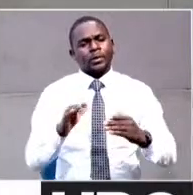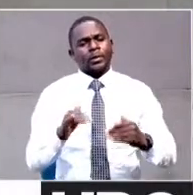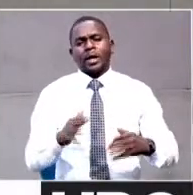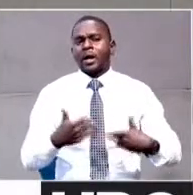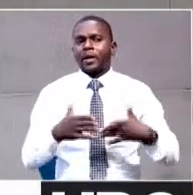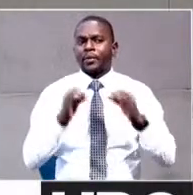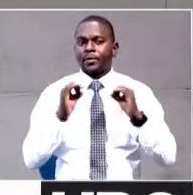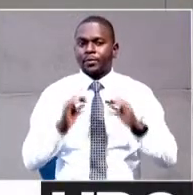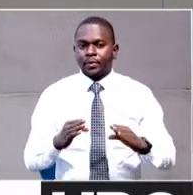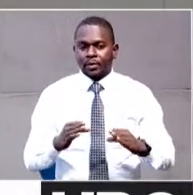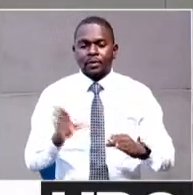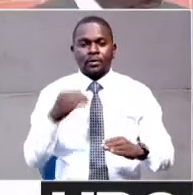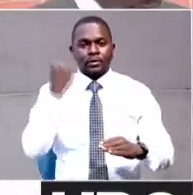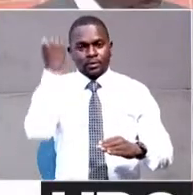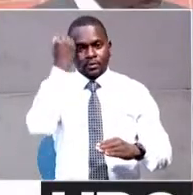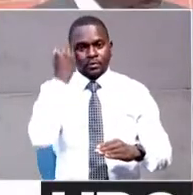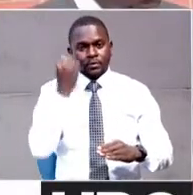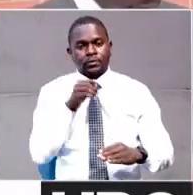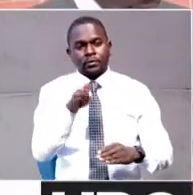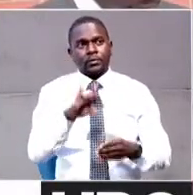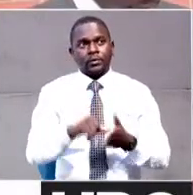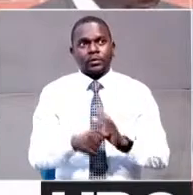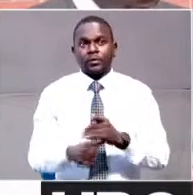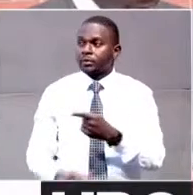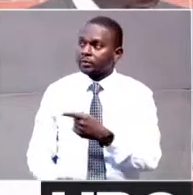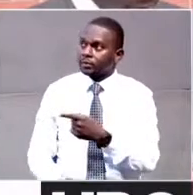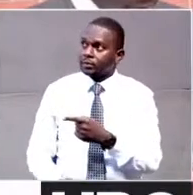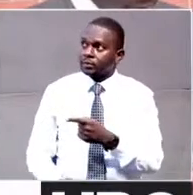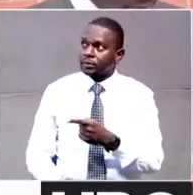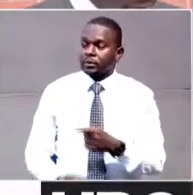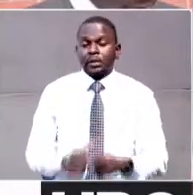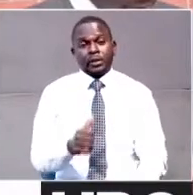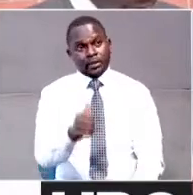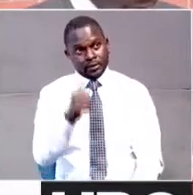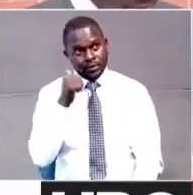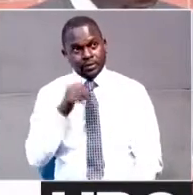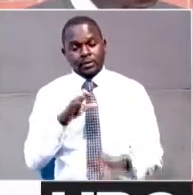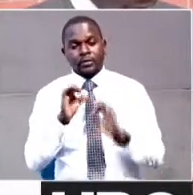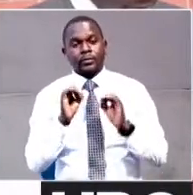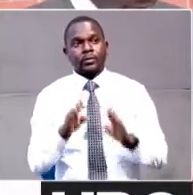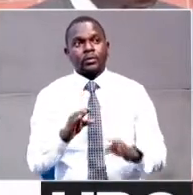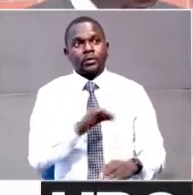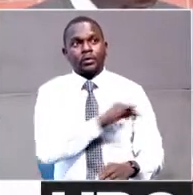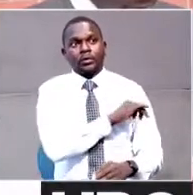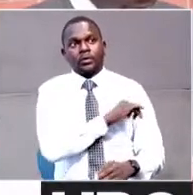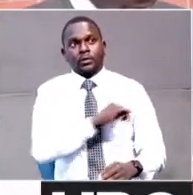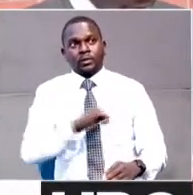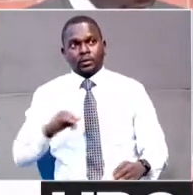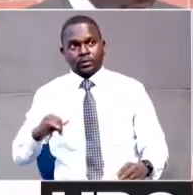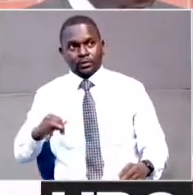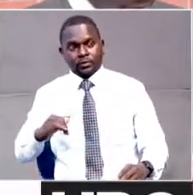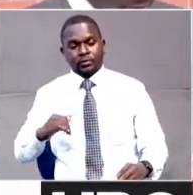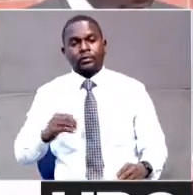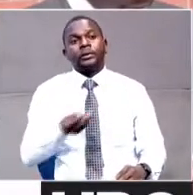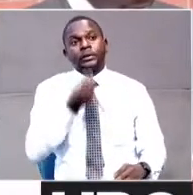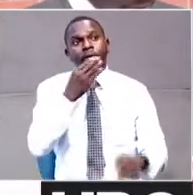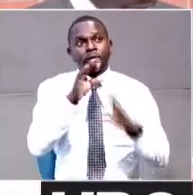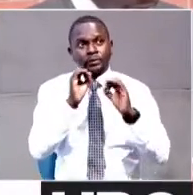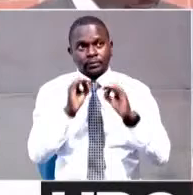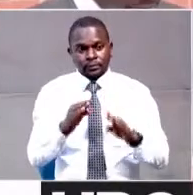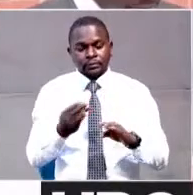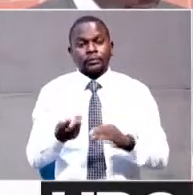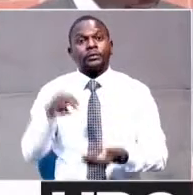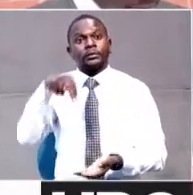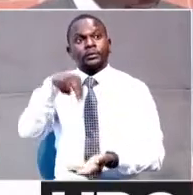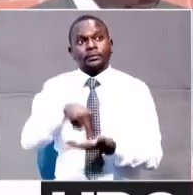happy with the way court handled this matter. There's an affidavit I filed yesterday. Now, he not only refused to refer to it, but even when I stood